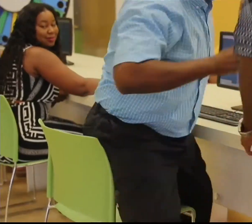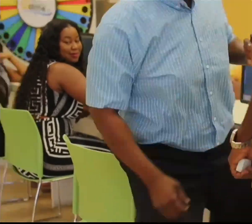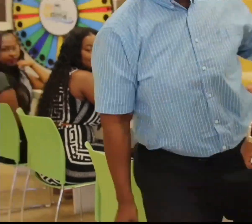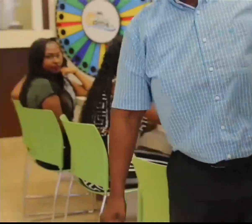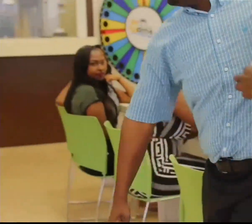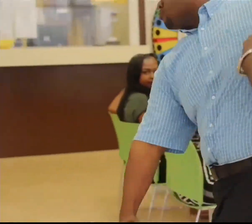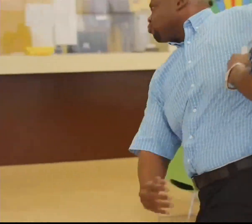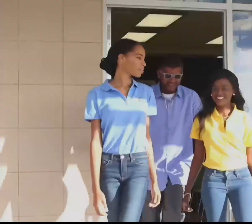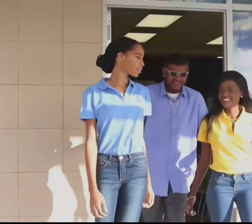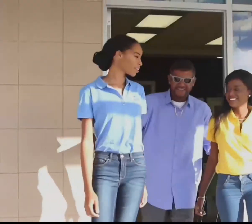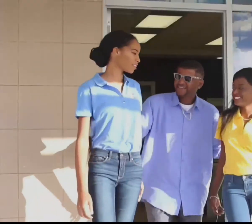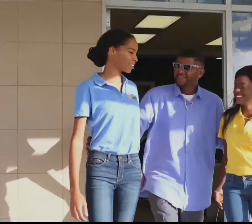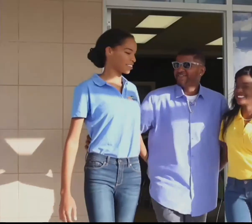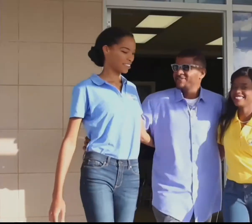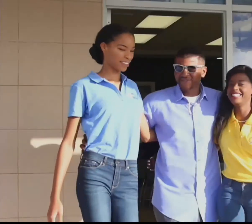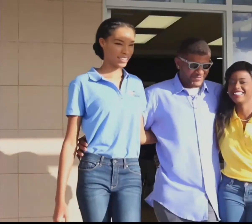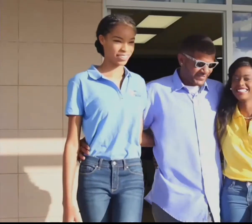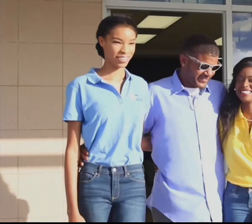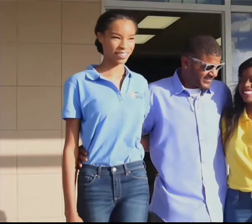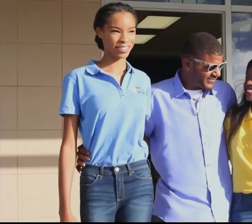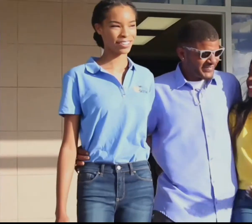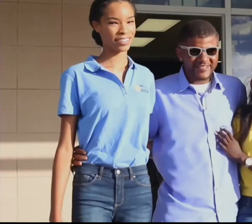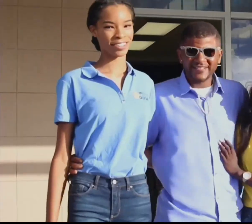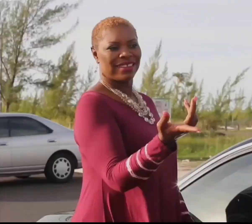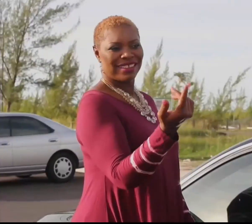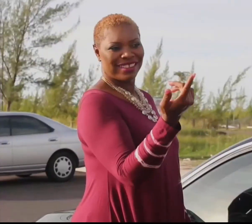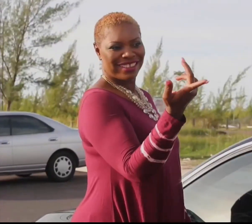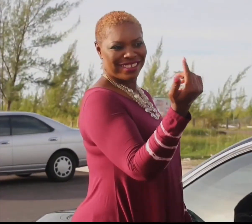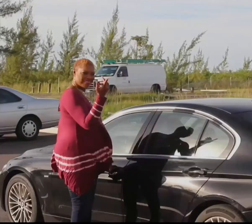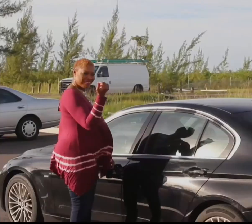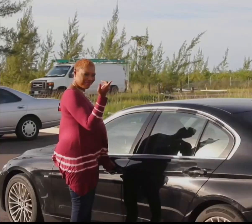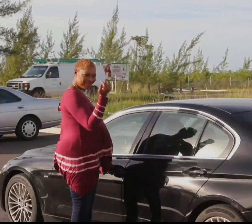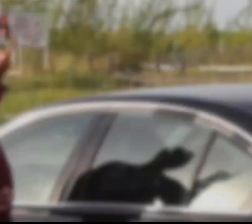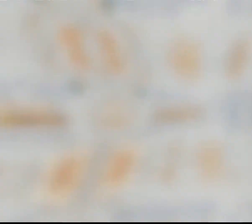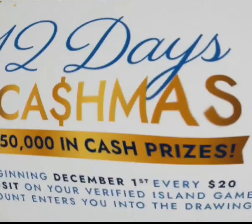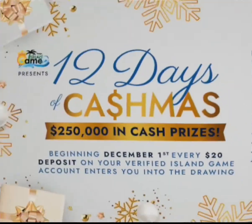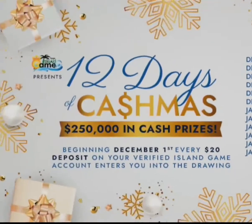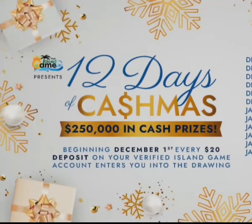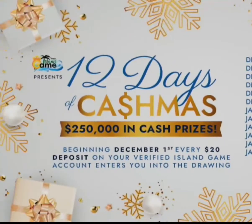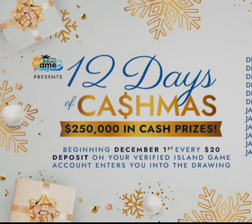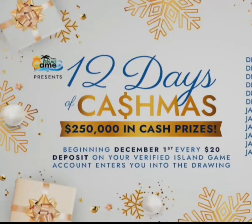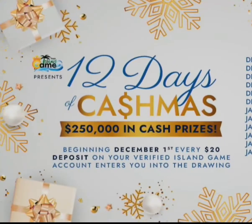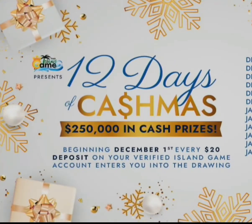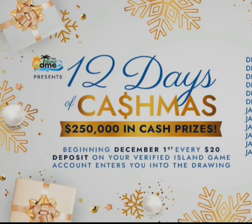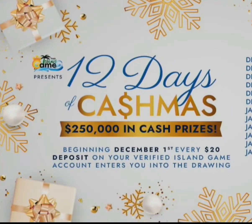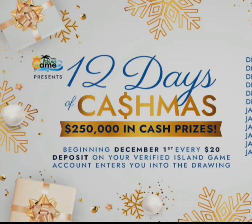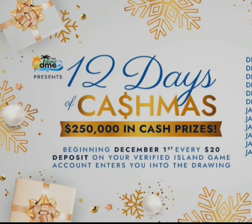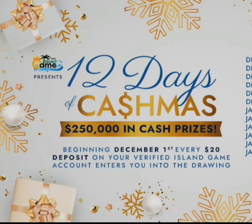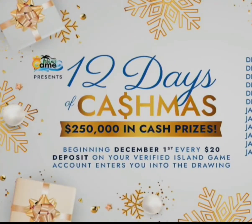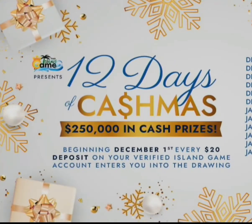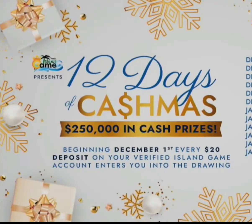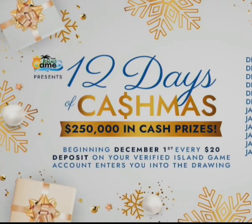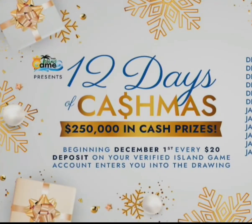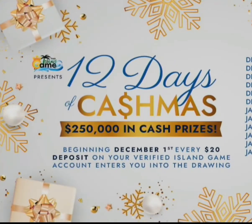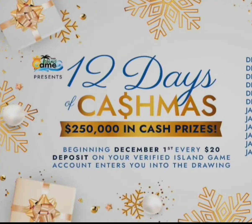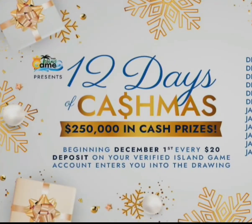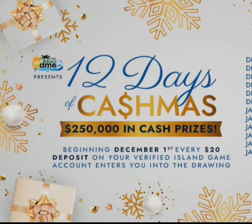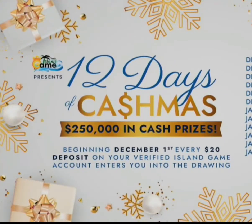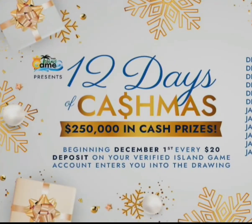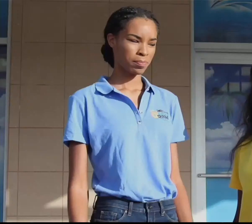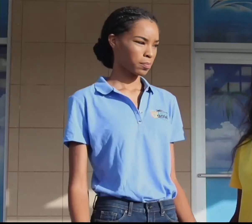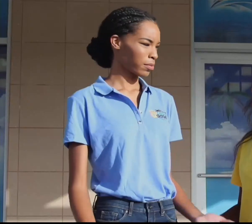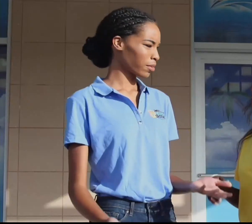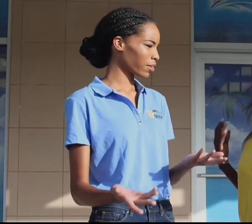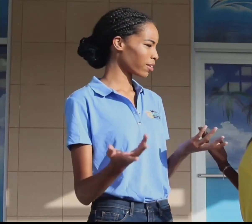know. The friends you trust, you may play with them, but you win with us. For every $20 deposit, you're entered to win cash.